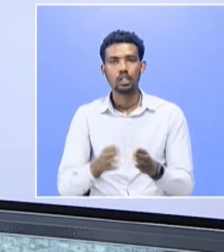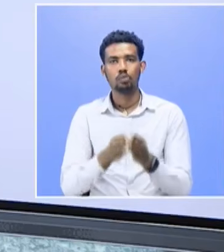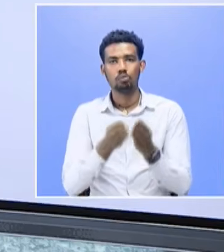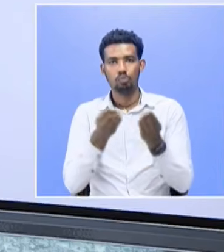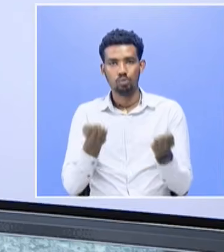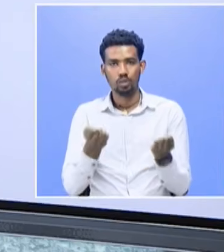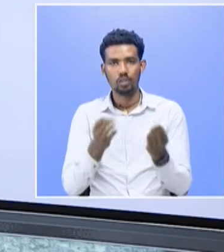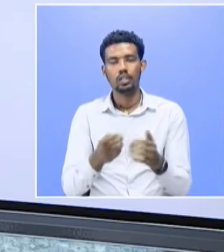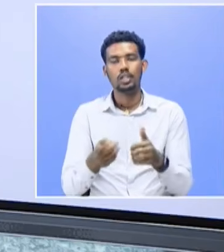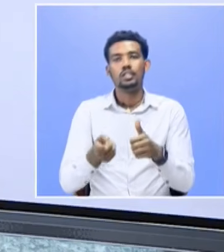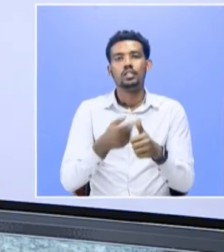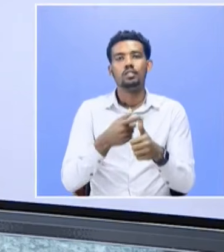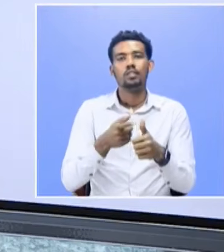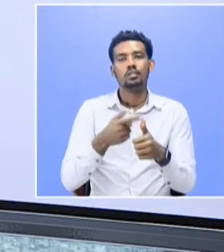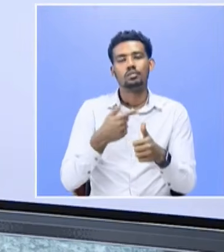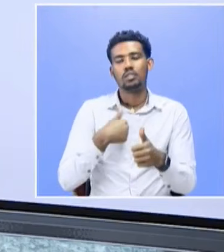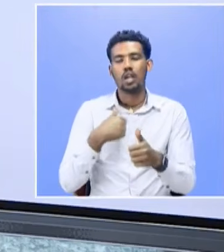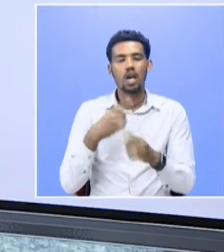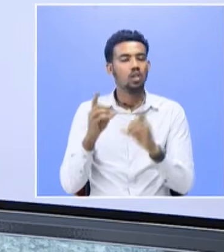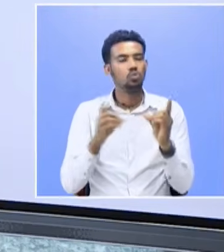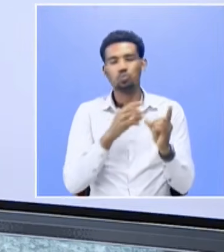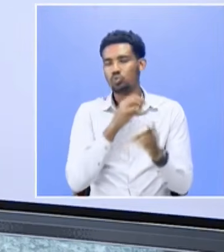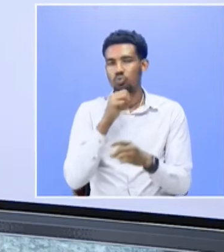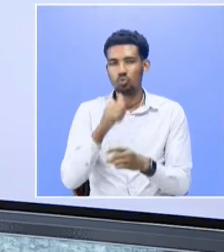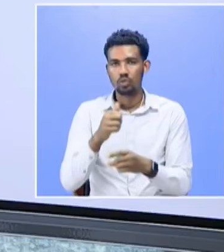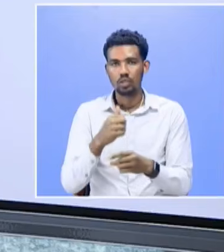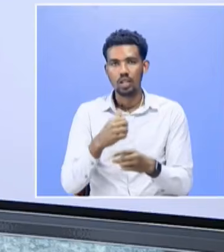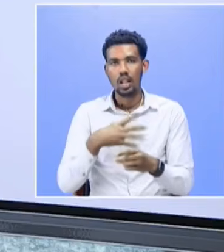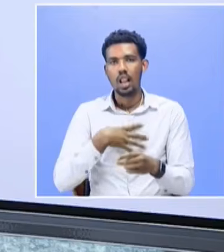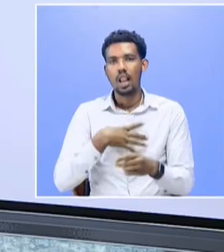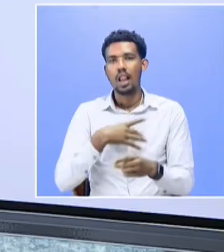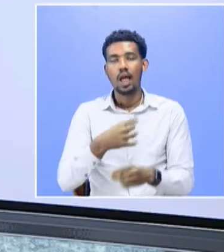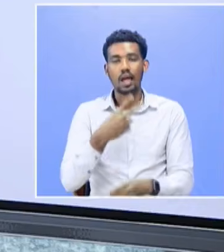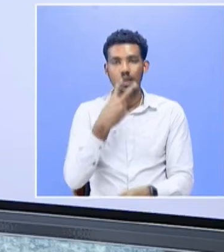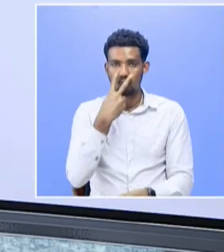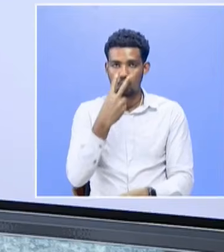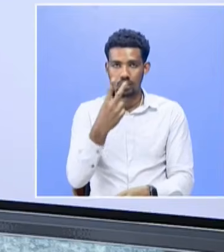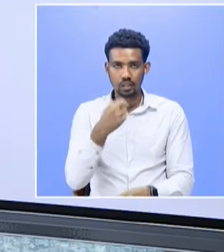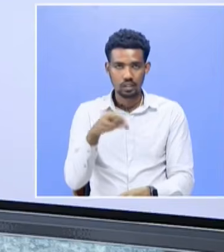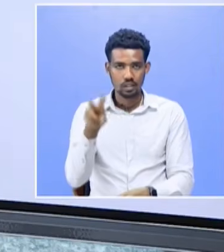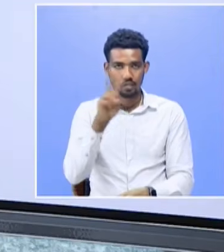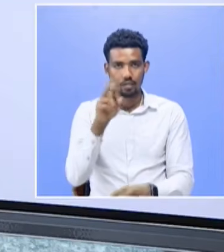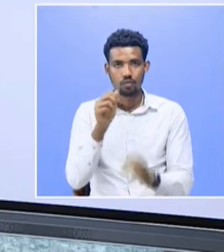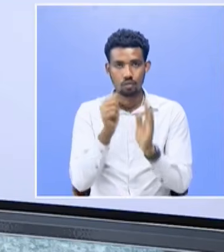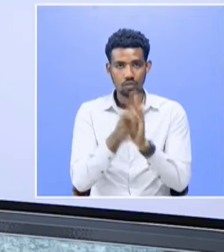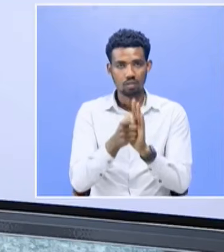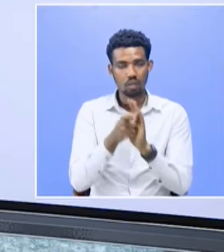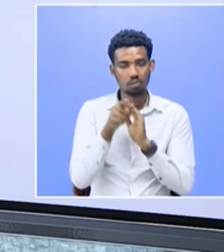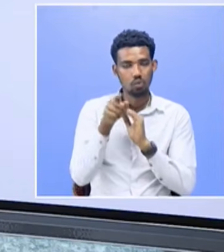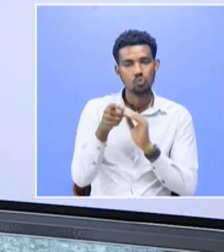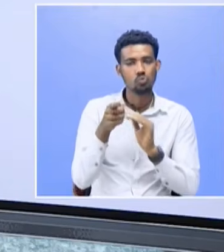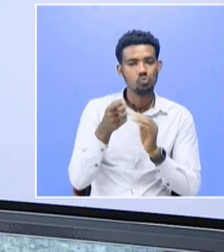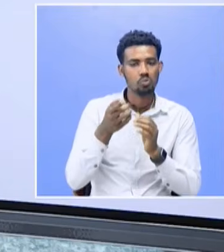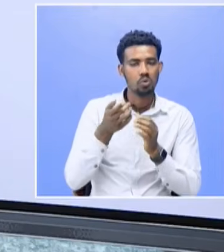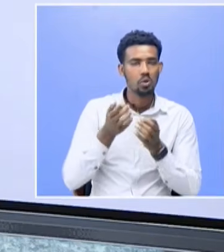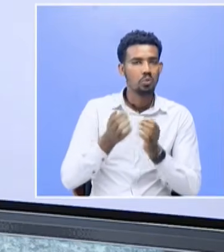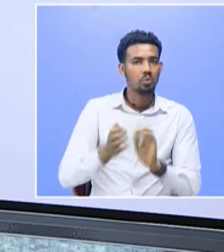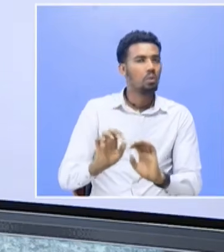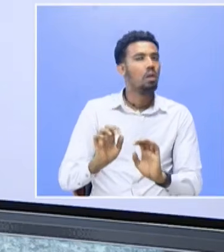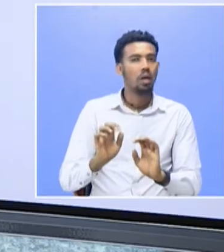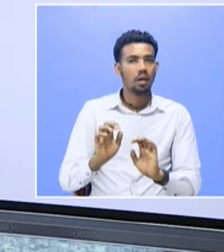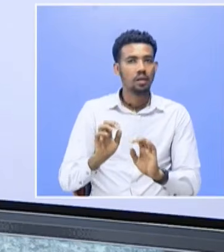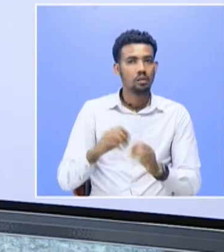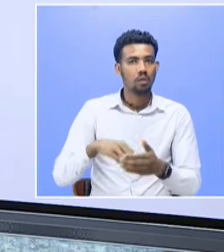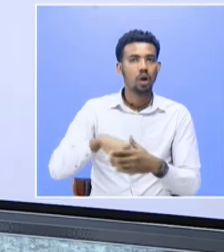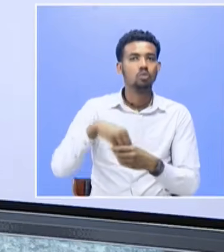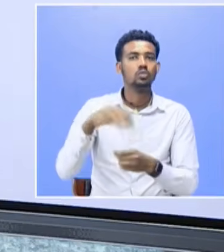one is, I do not like watching TV. For example, you don't like playing maybe